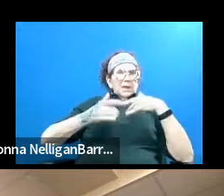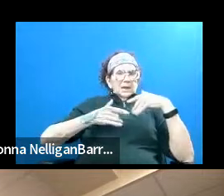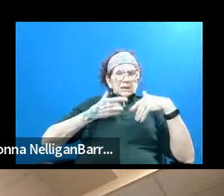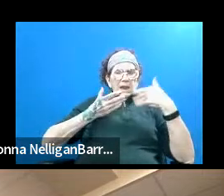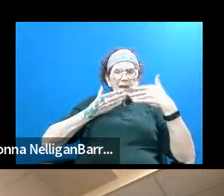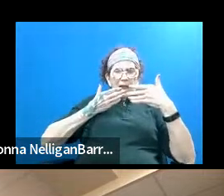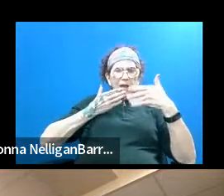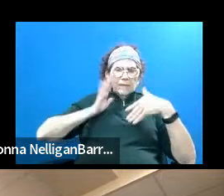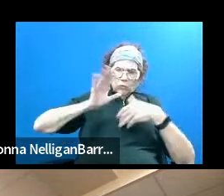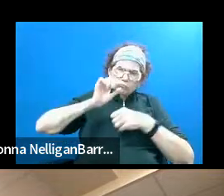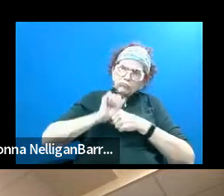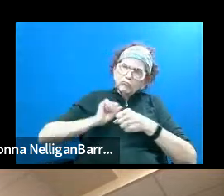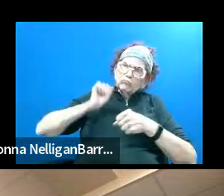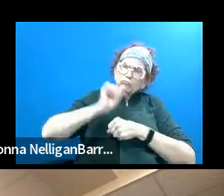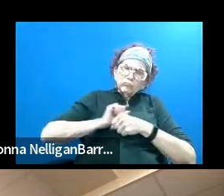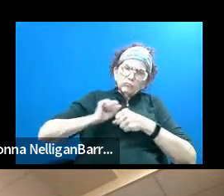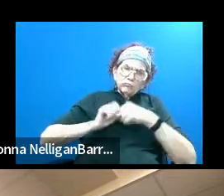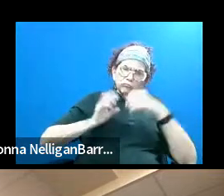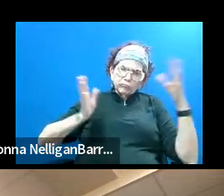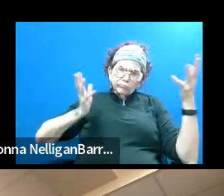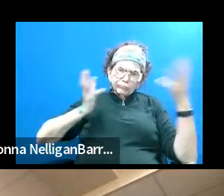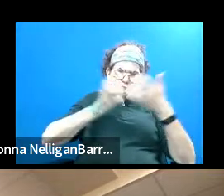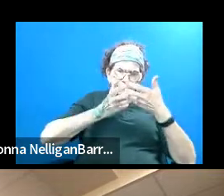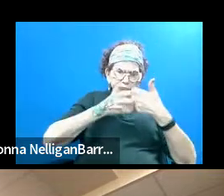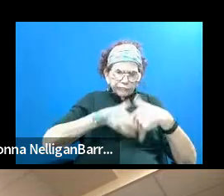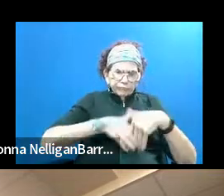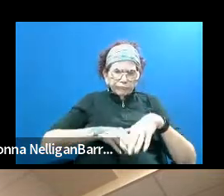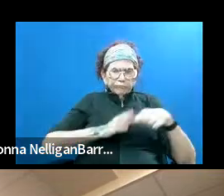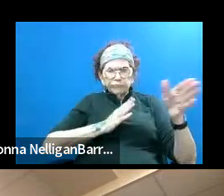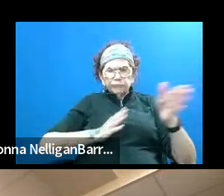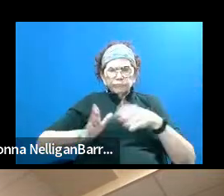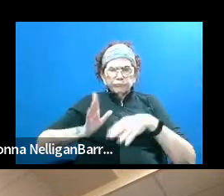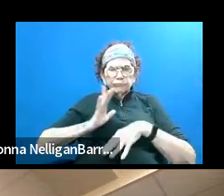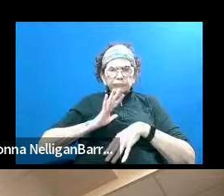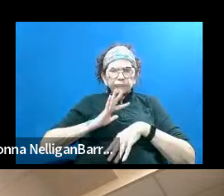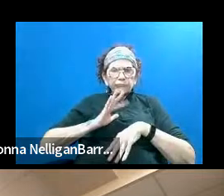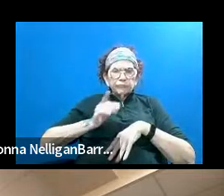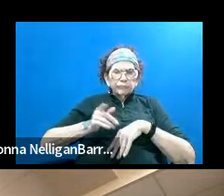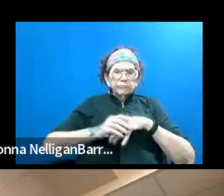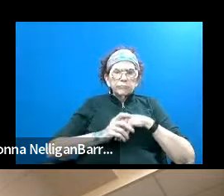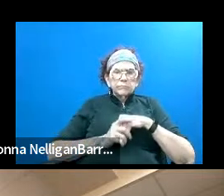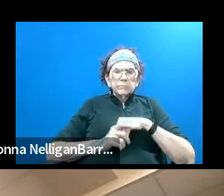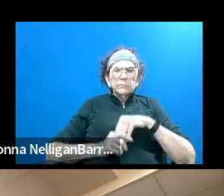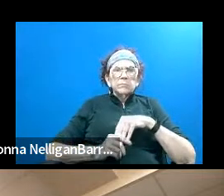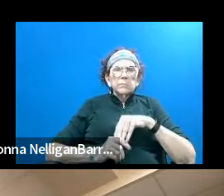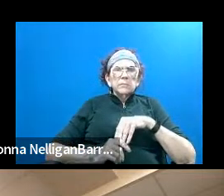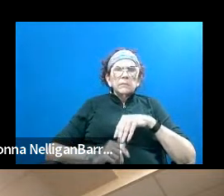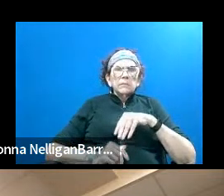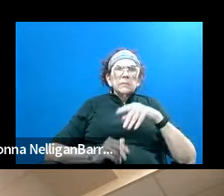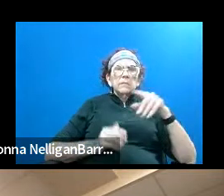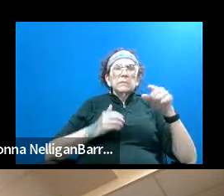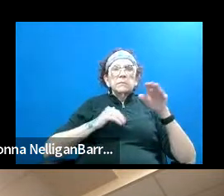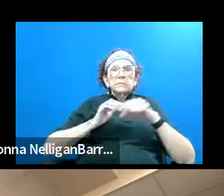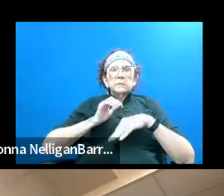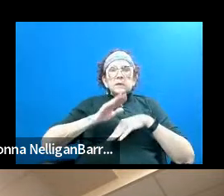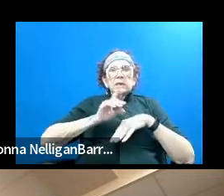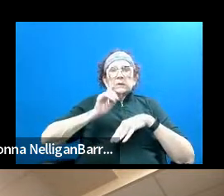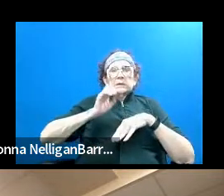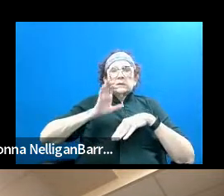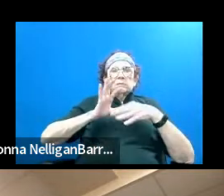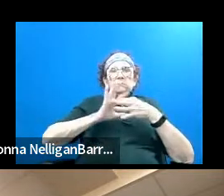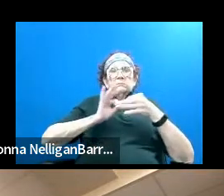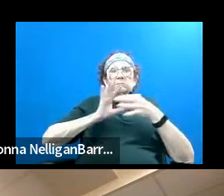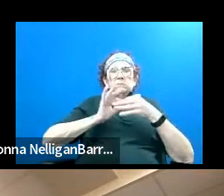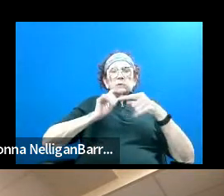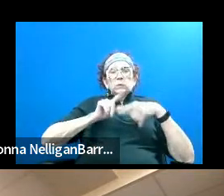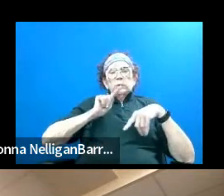In terms of take a look at Tempe. Yeah, that's I'll send you the document. That's excellent. I'd love to see that. Yeah, Mary, I'm